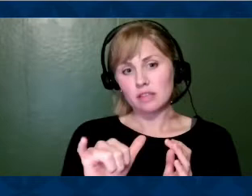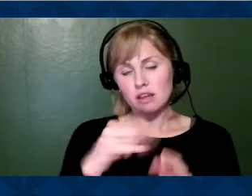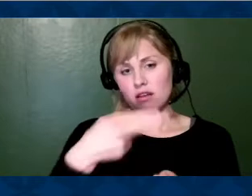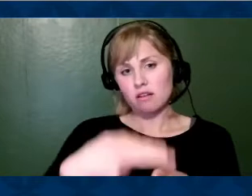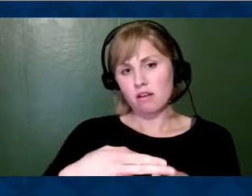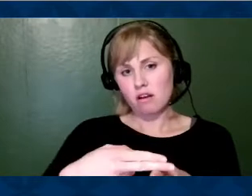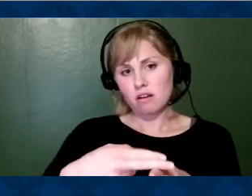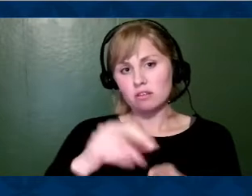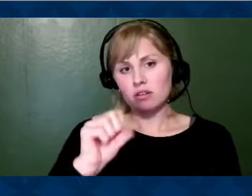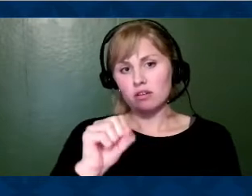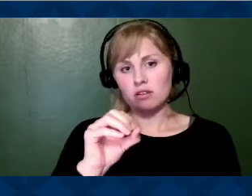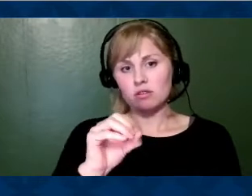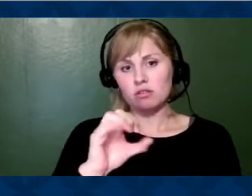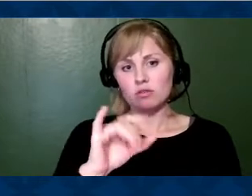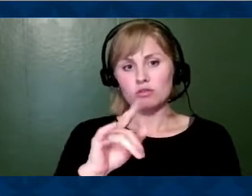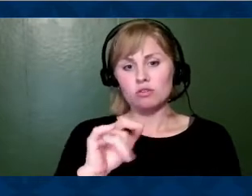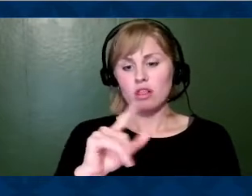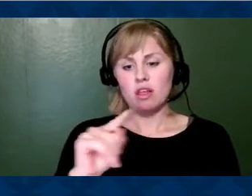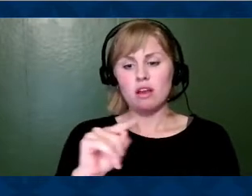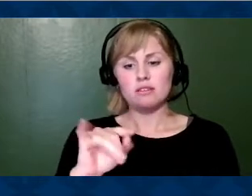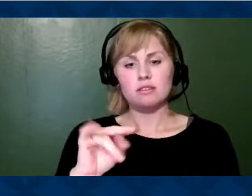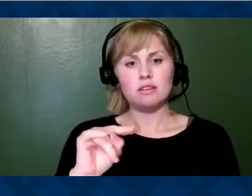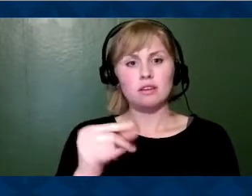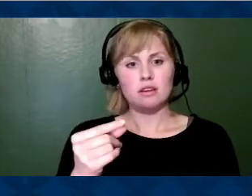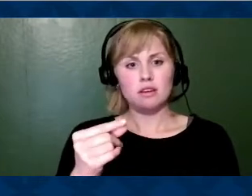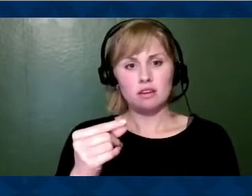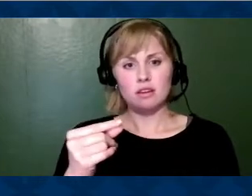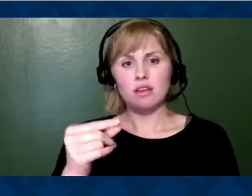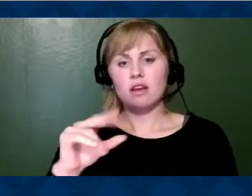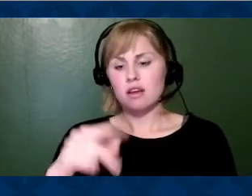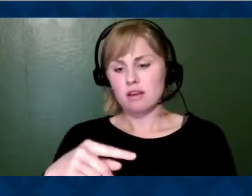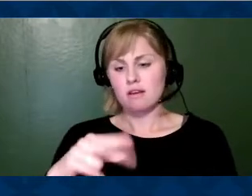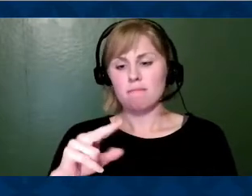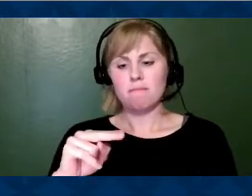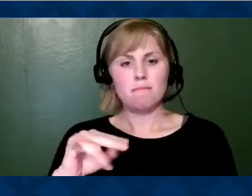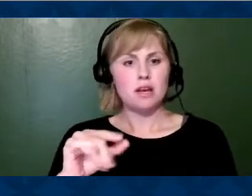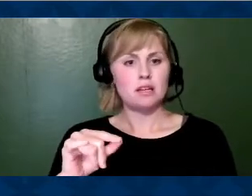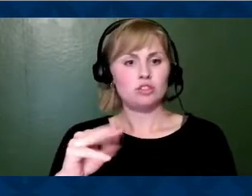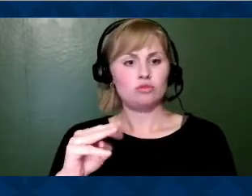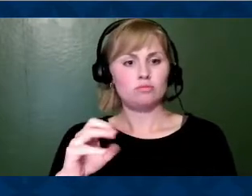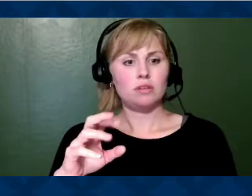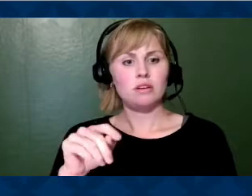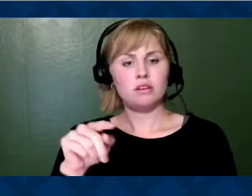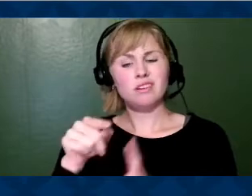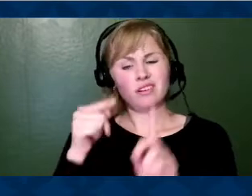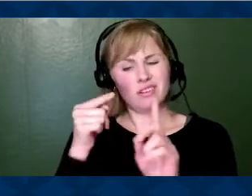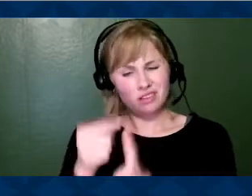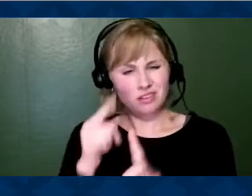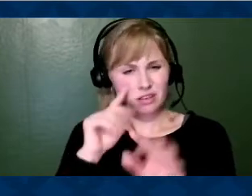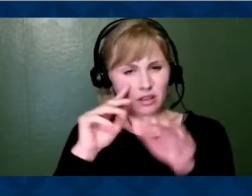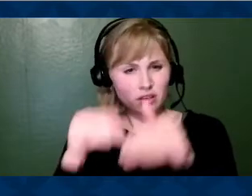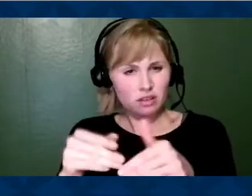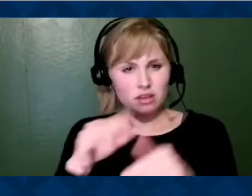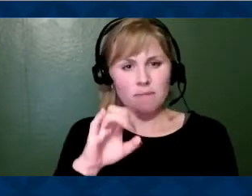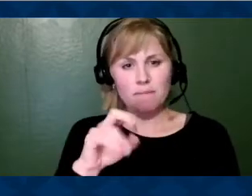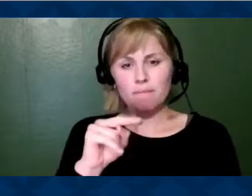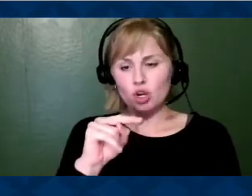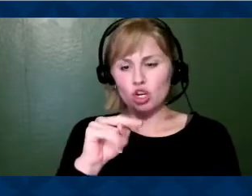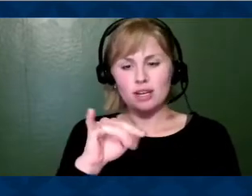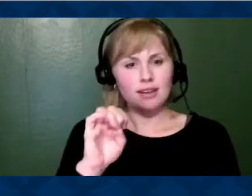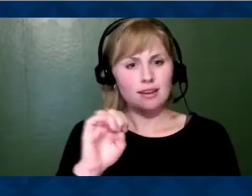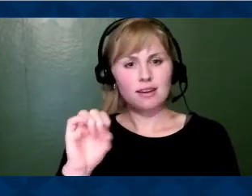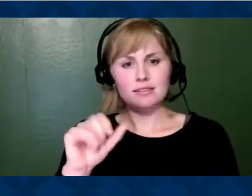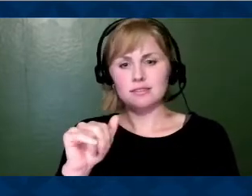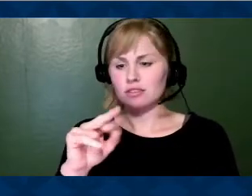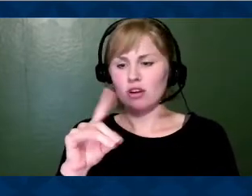about really the rise of Bernie Sanders and sort of progressive politics in the United States and the problem of mass incarceration.